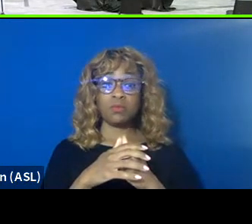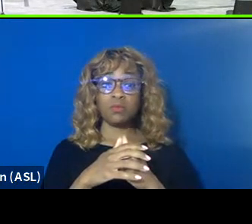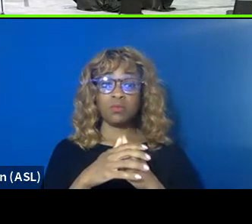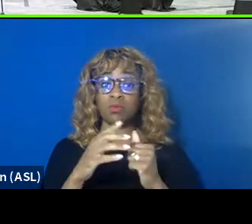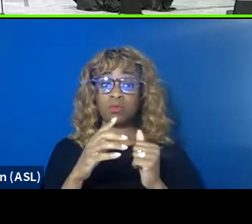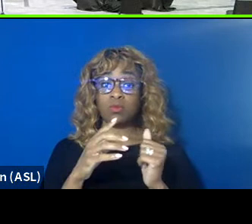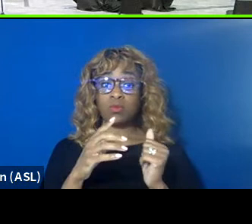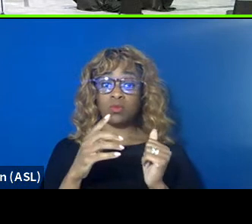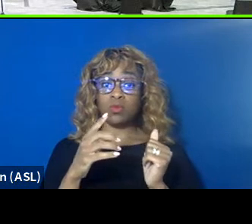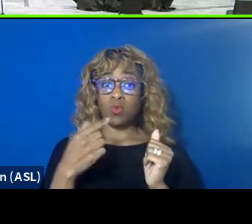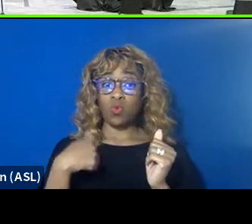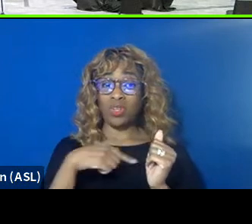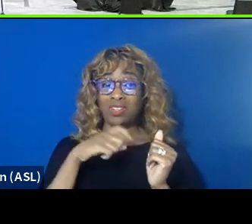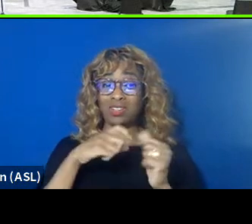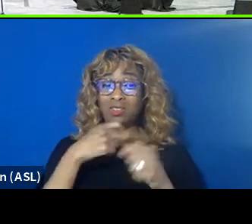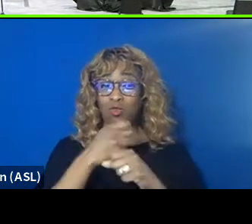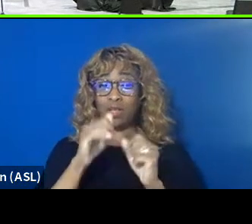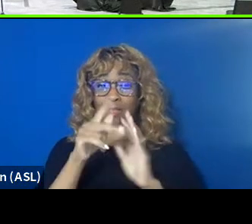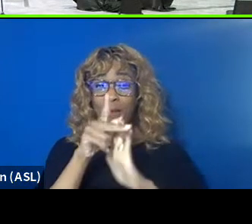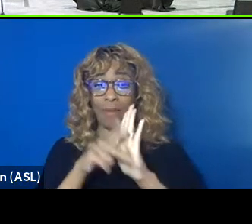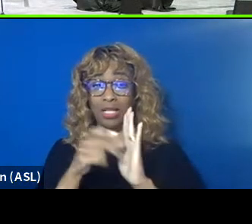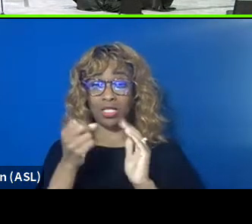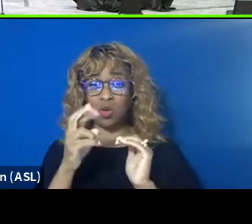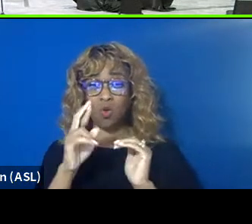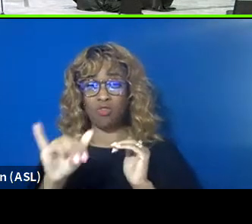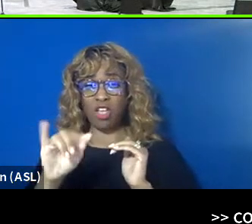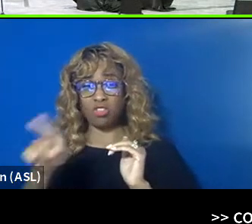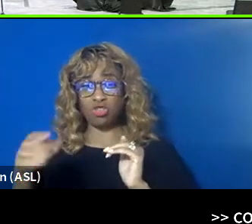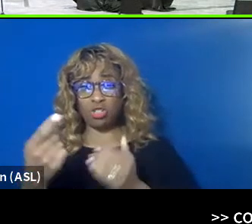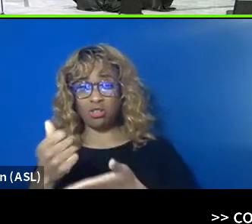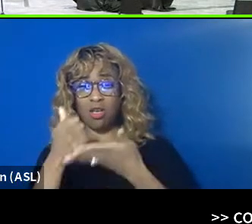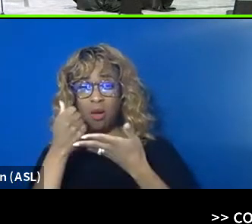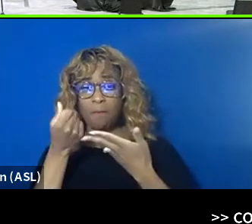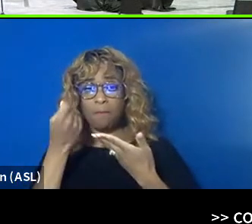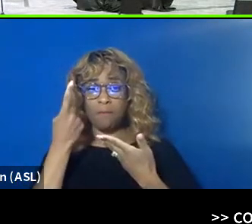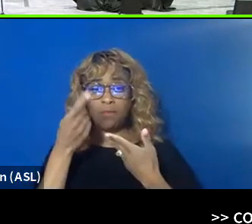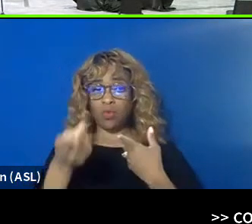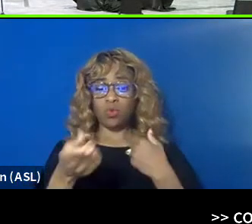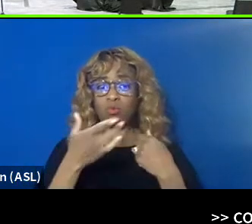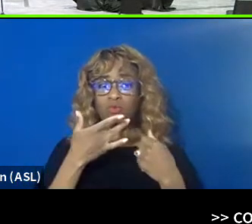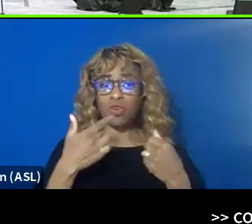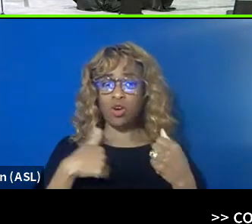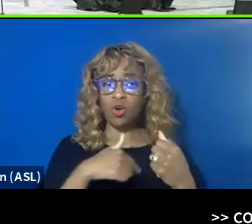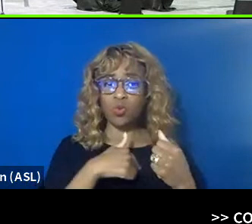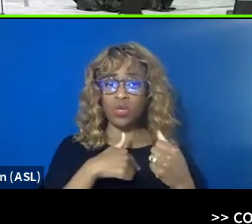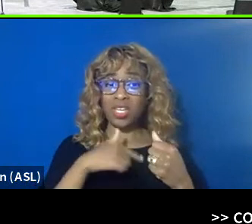policy, or can this just help us understand it? Would you prefer that we